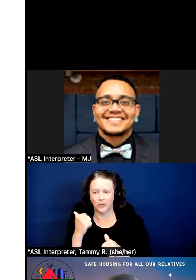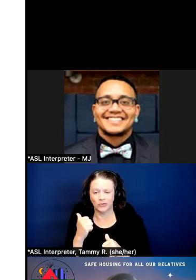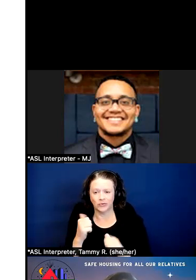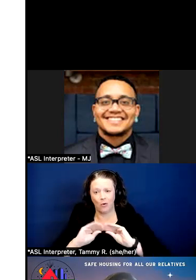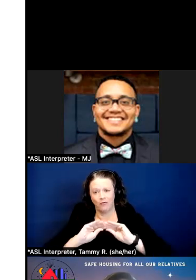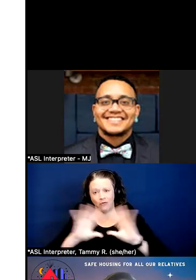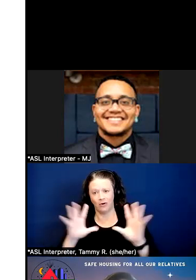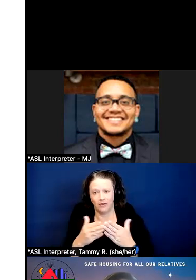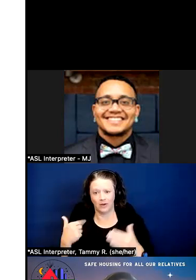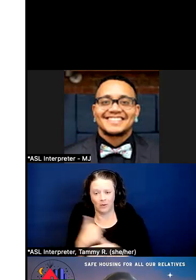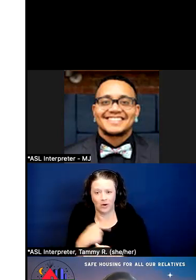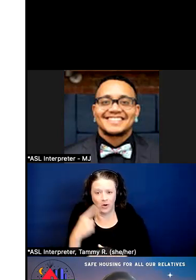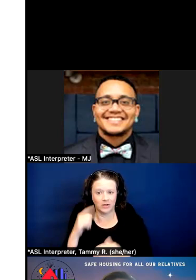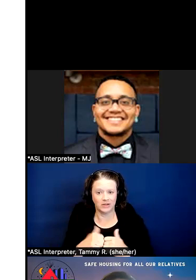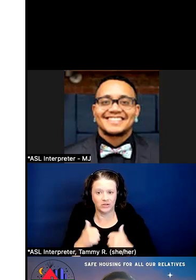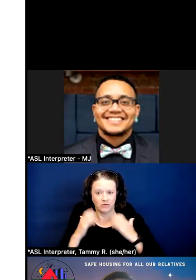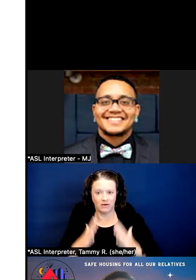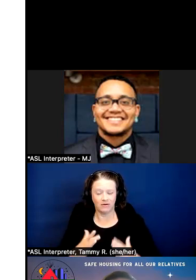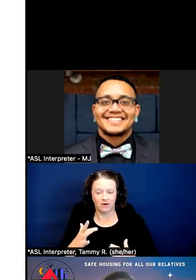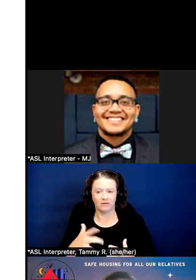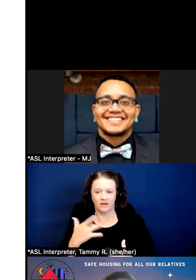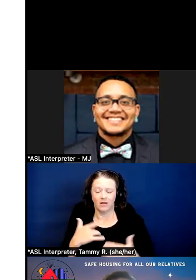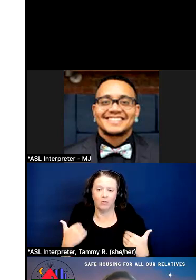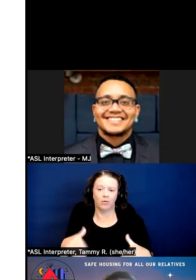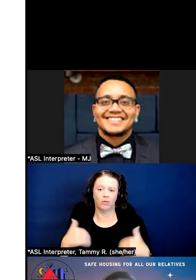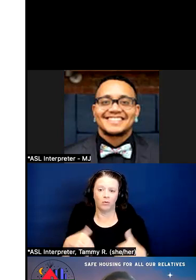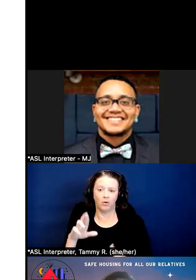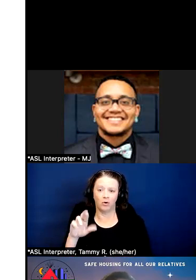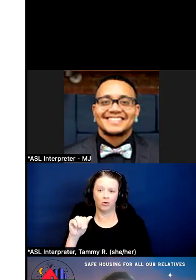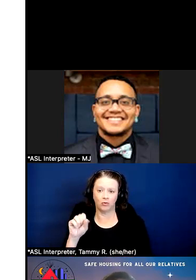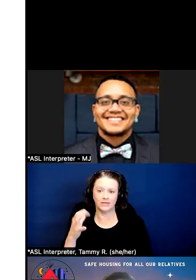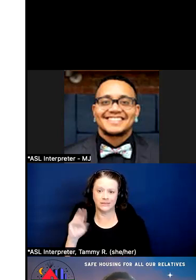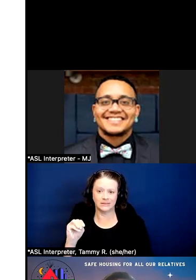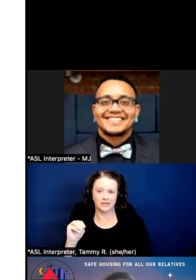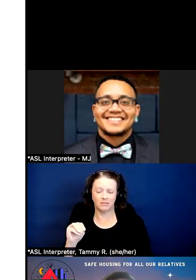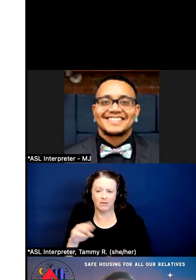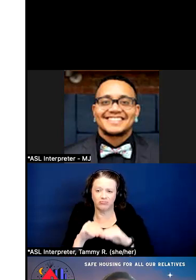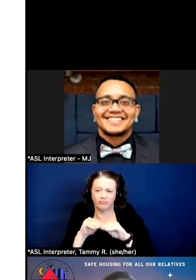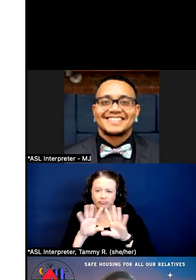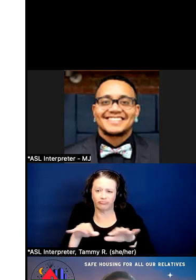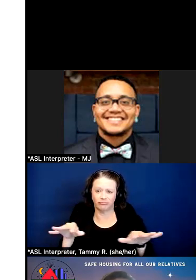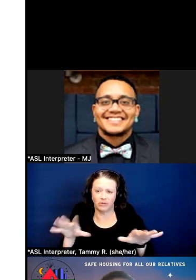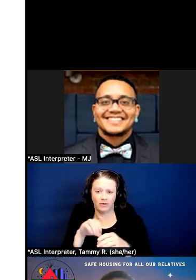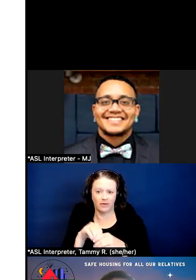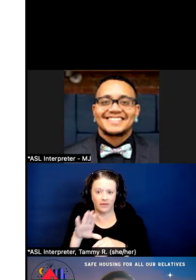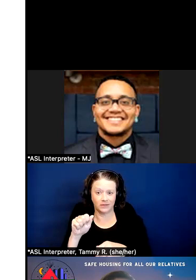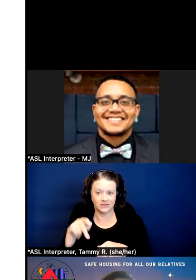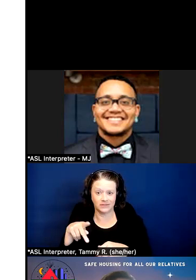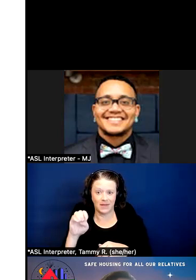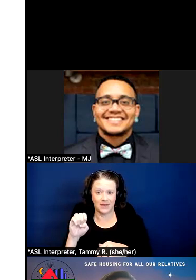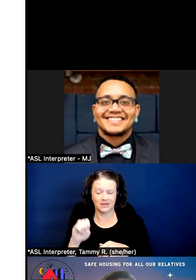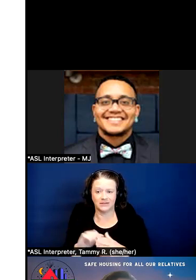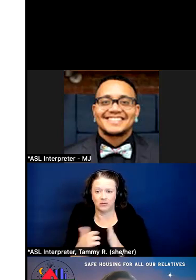overt thing that we heard was that survivors reported that racism was a common visitor to their space. It created a lack of safety and it re-triggered their